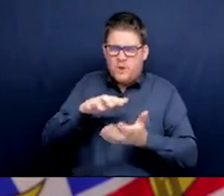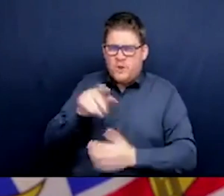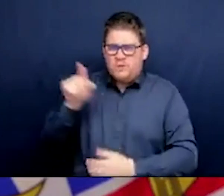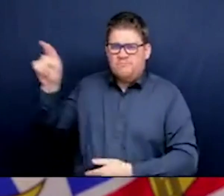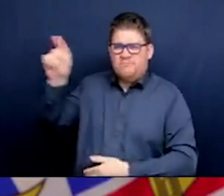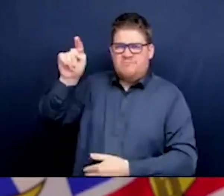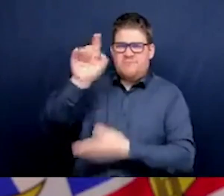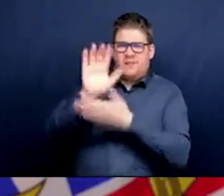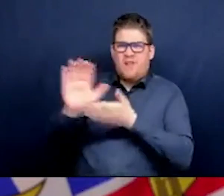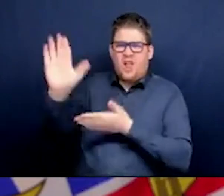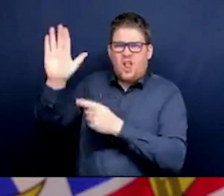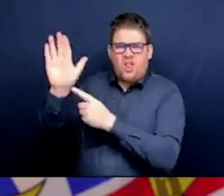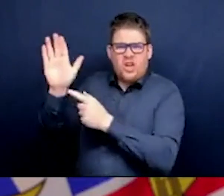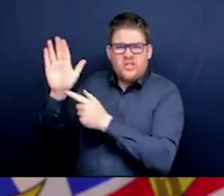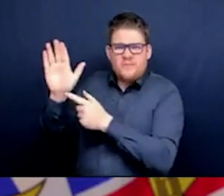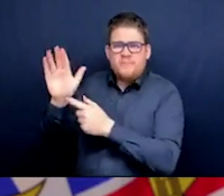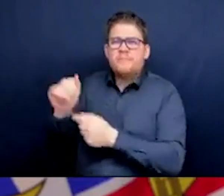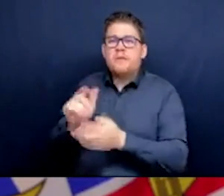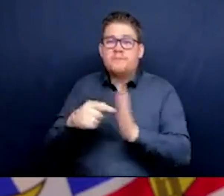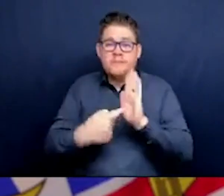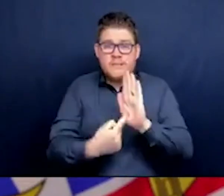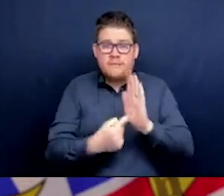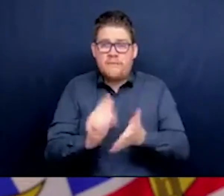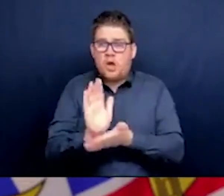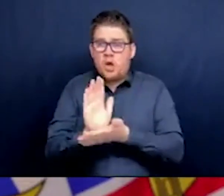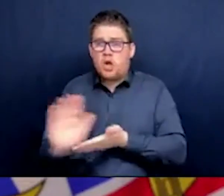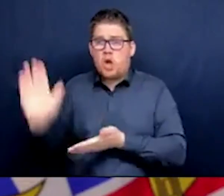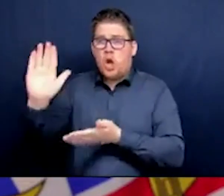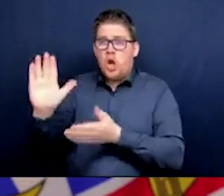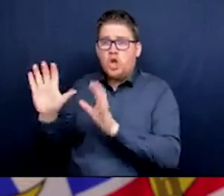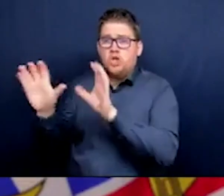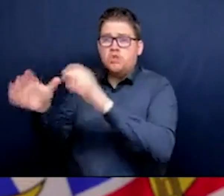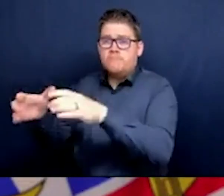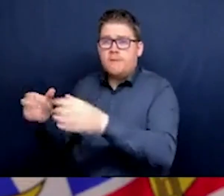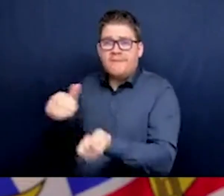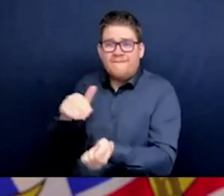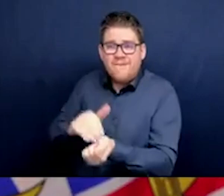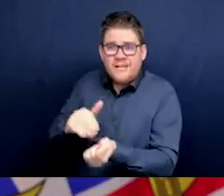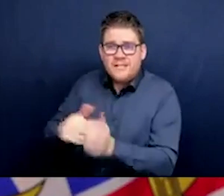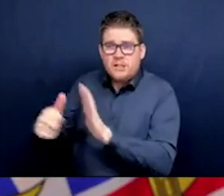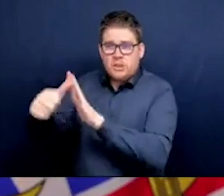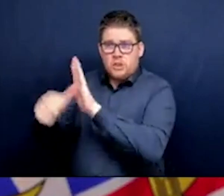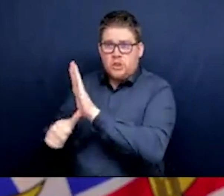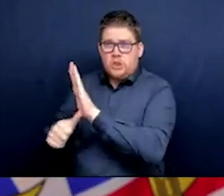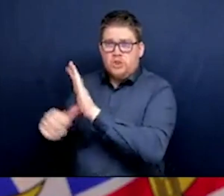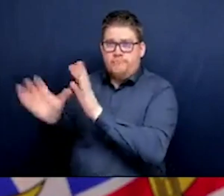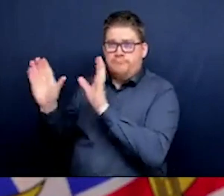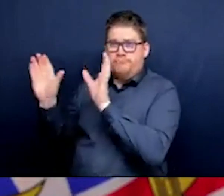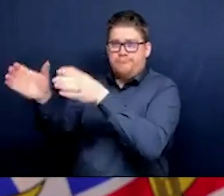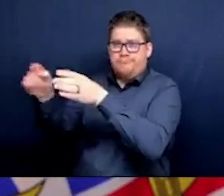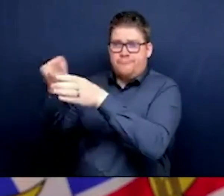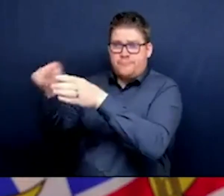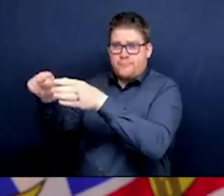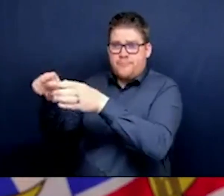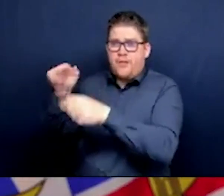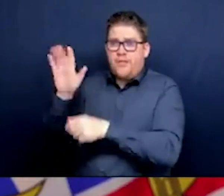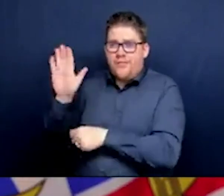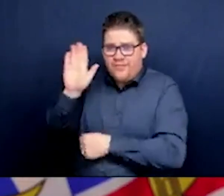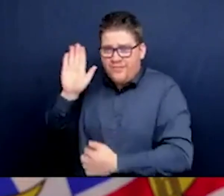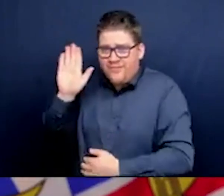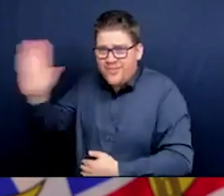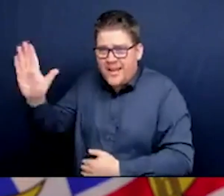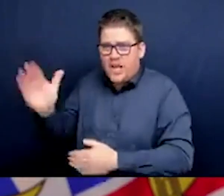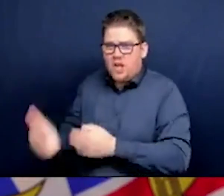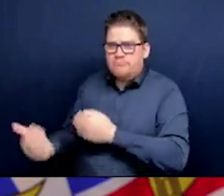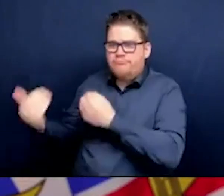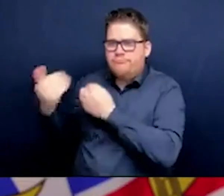Surgeons, for example, is the body that's responsible for licensing and establishing standards of practice for physicians